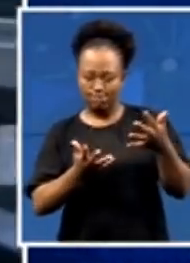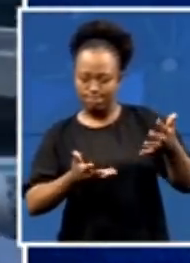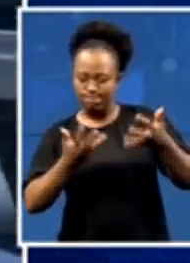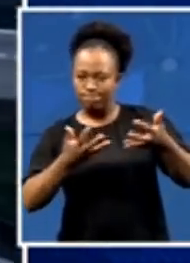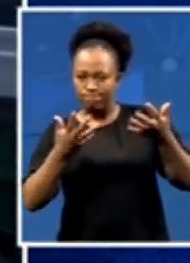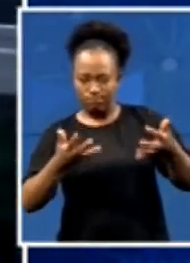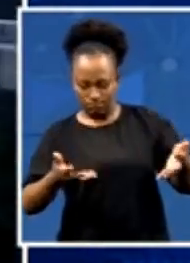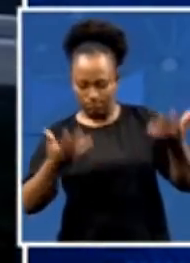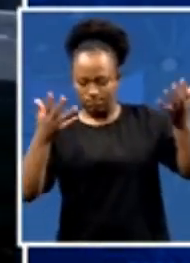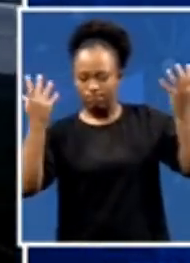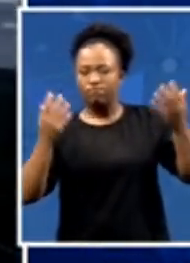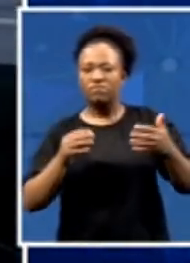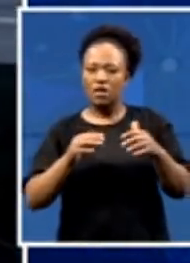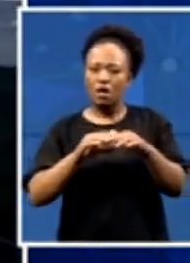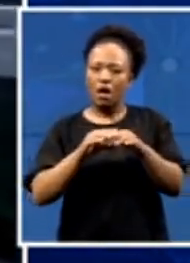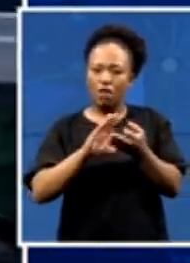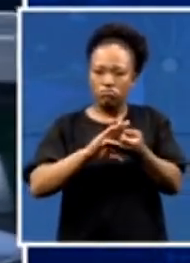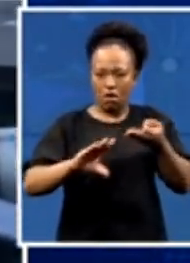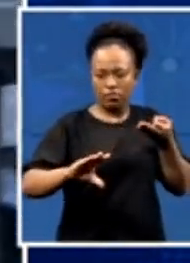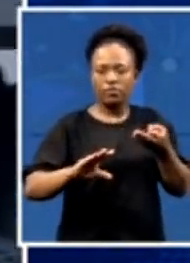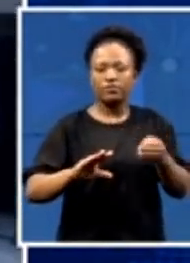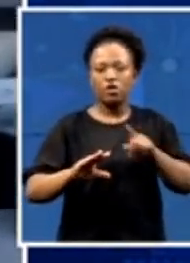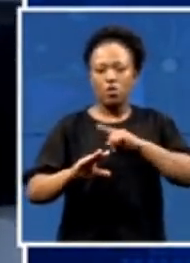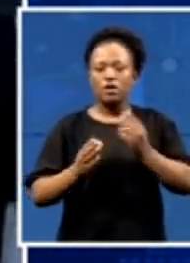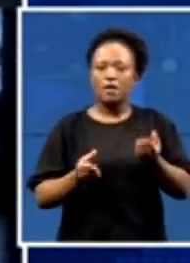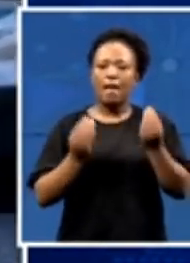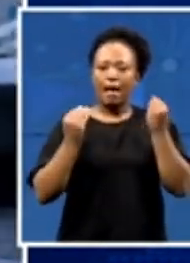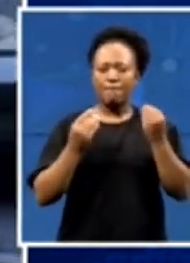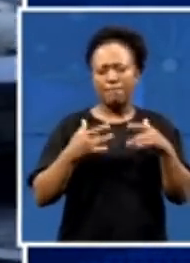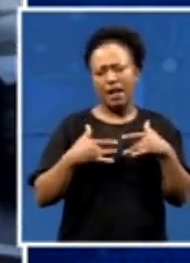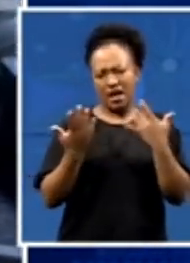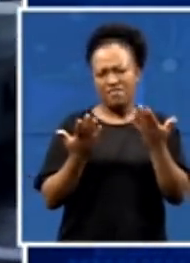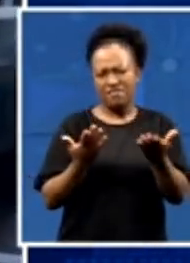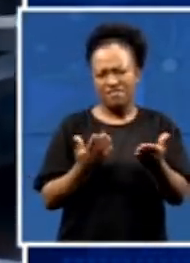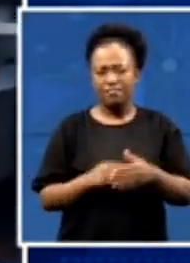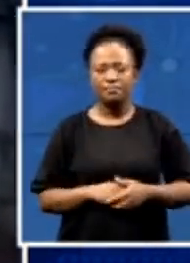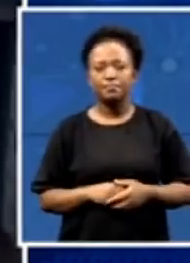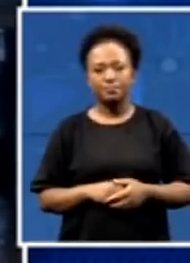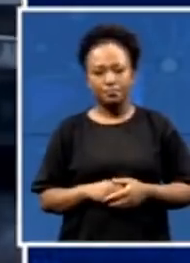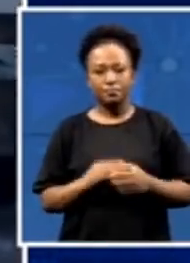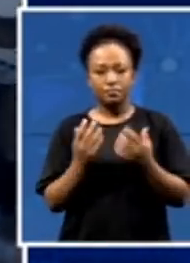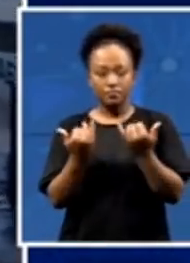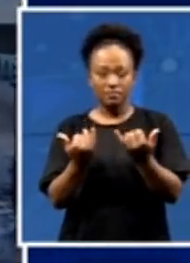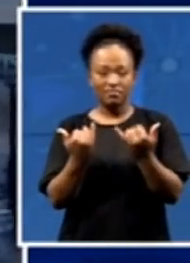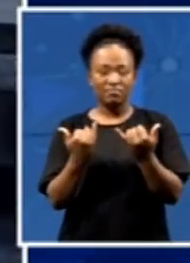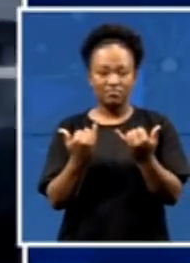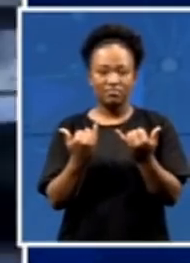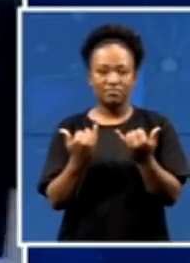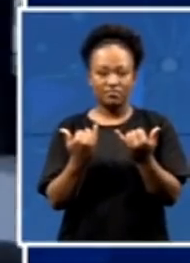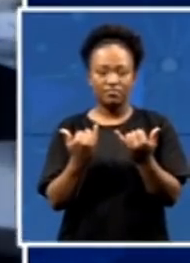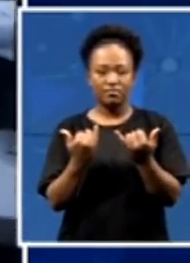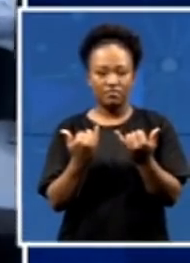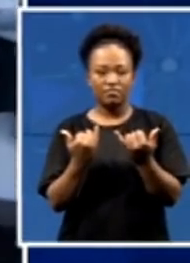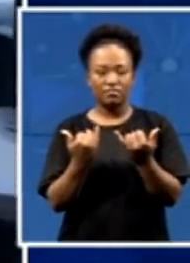currents are being found alive. But as we speak, at the moment, things are getting worse as the rain still